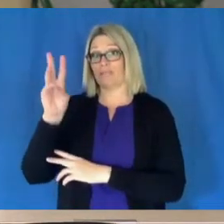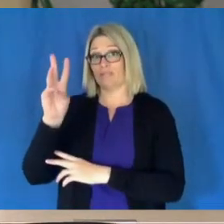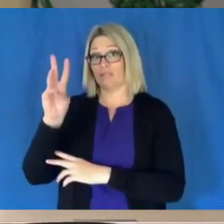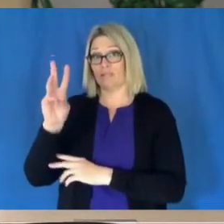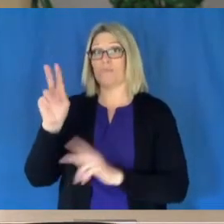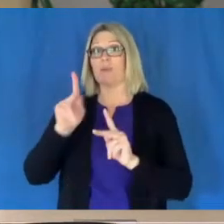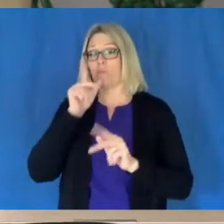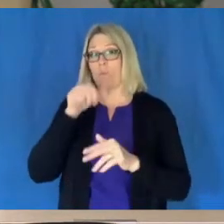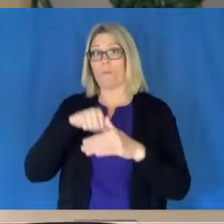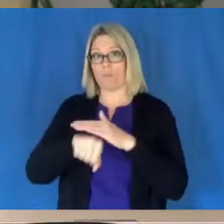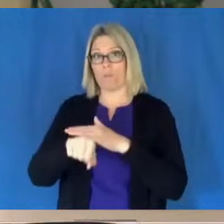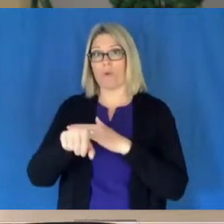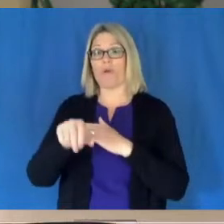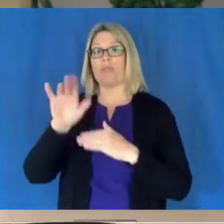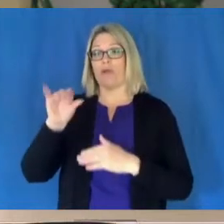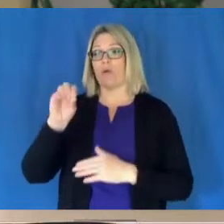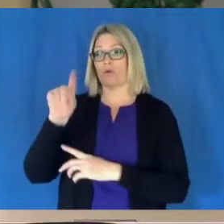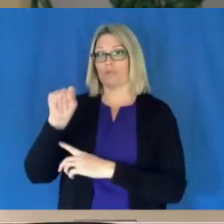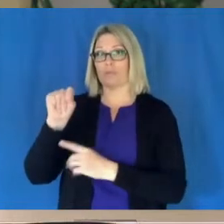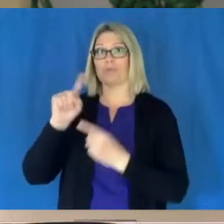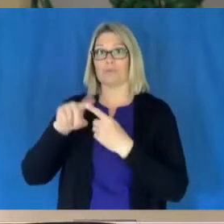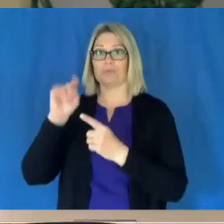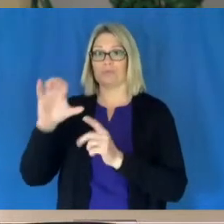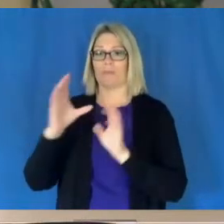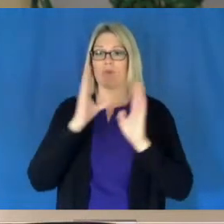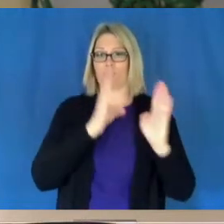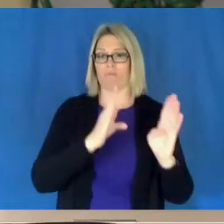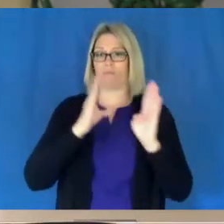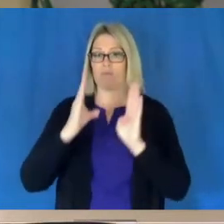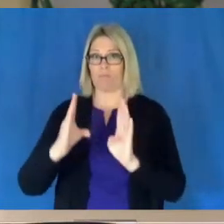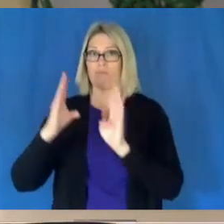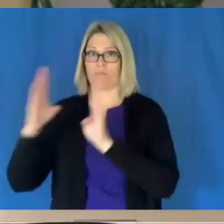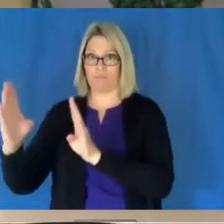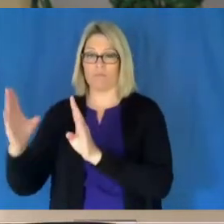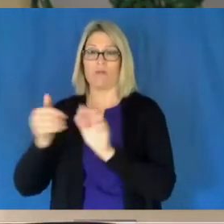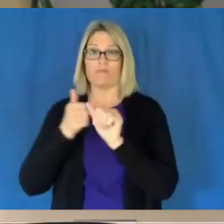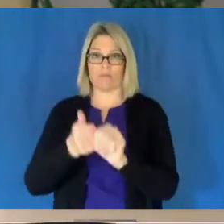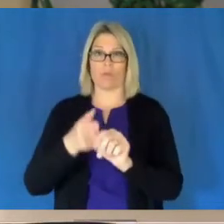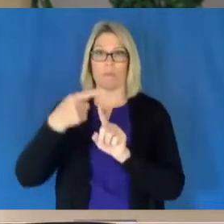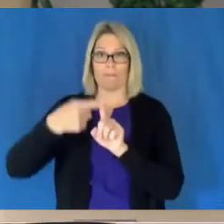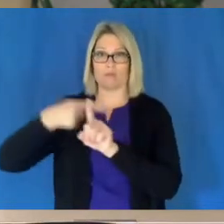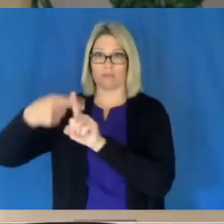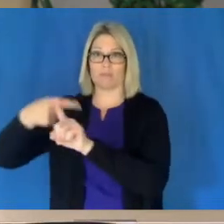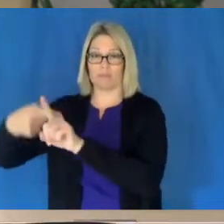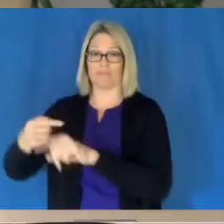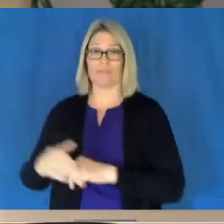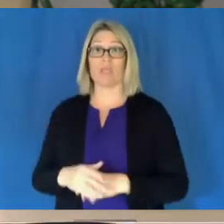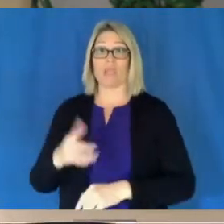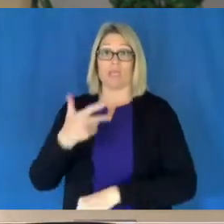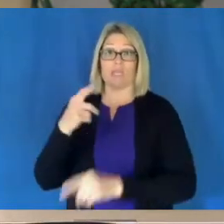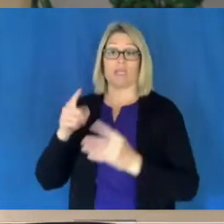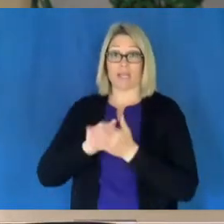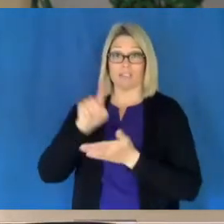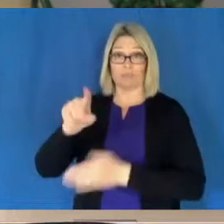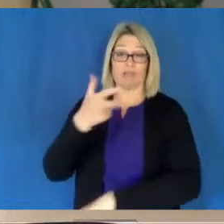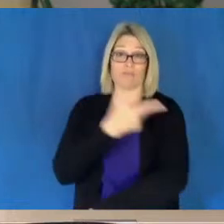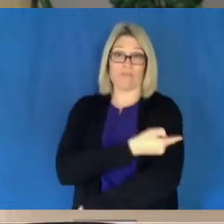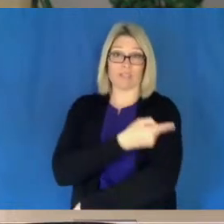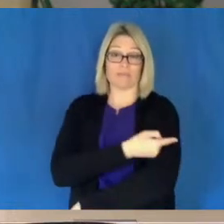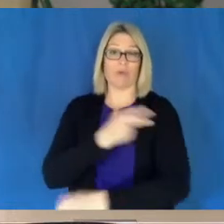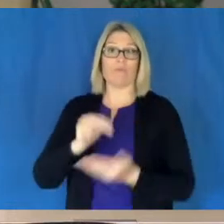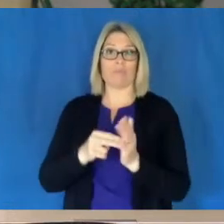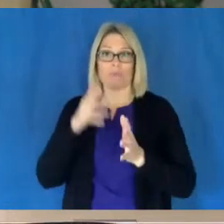born in the months of October to December. Next week, the vaccine appointment rollout will extend to the remainder of the